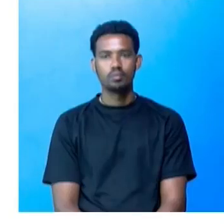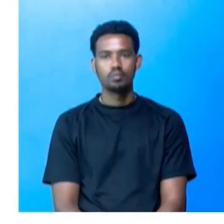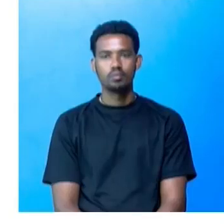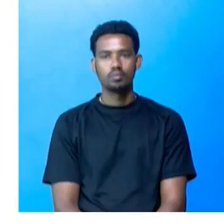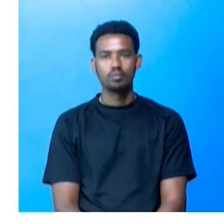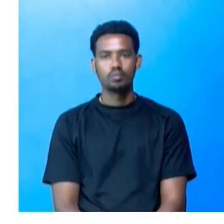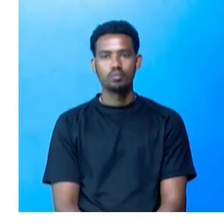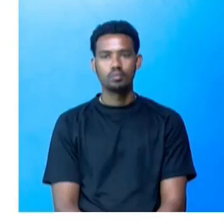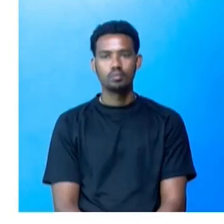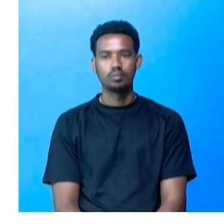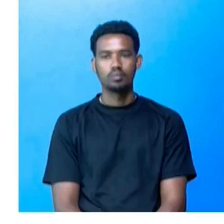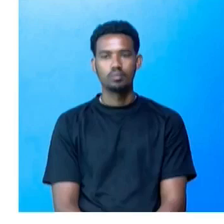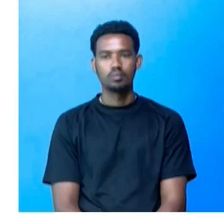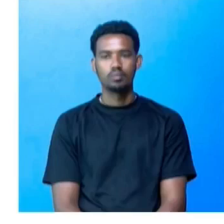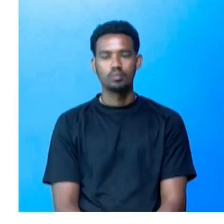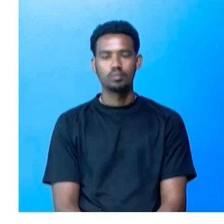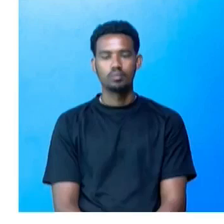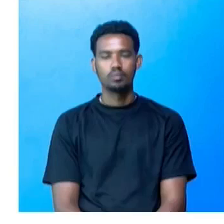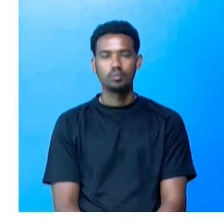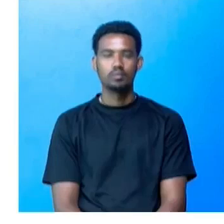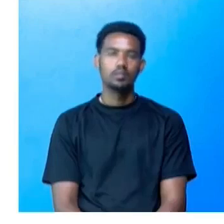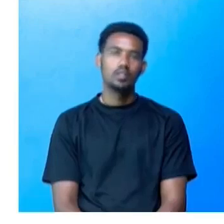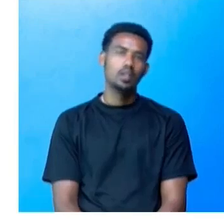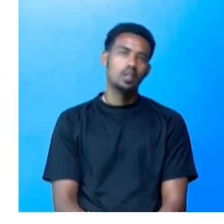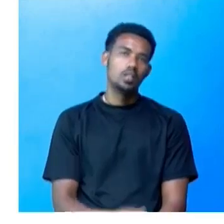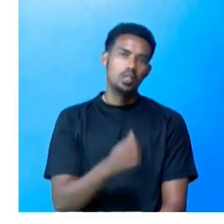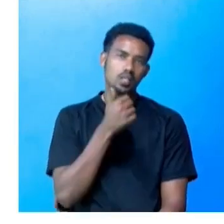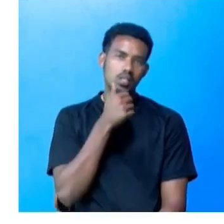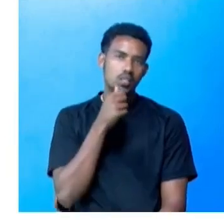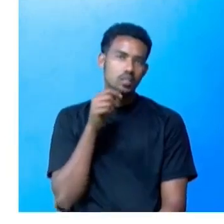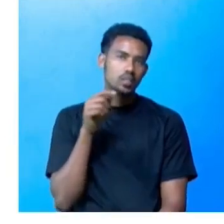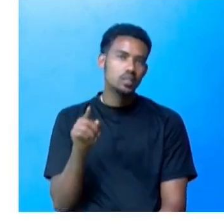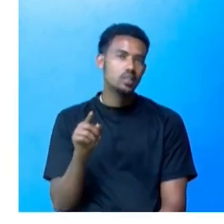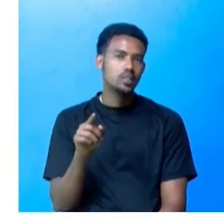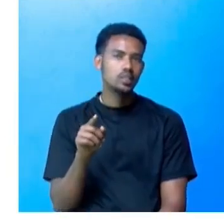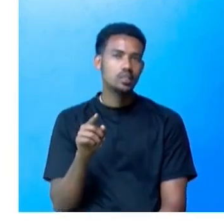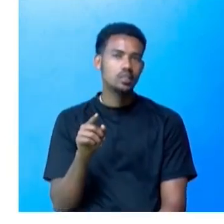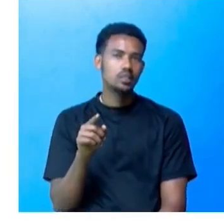Here is full stop. She makes